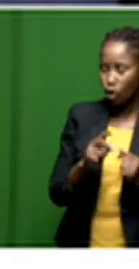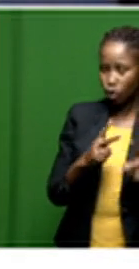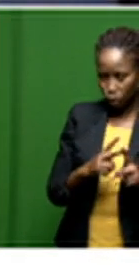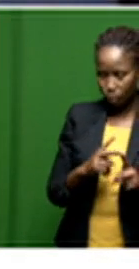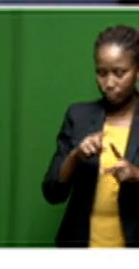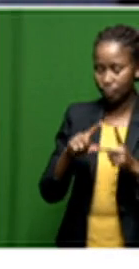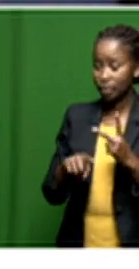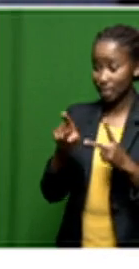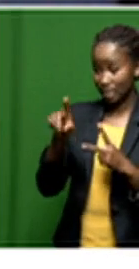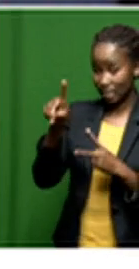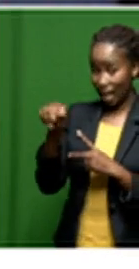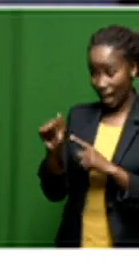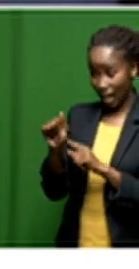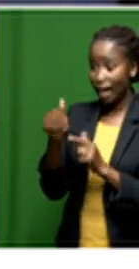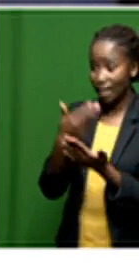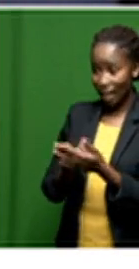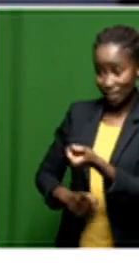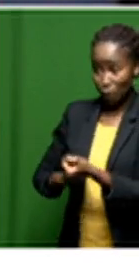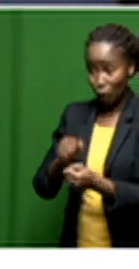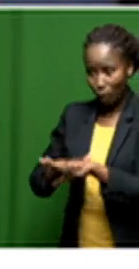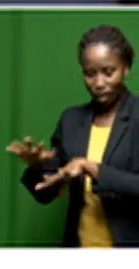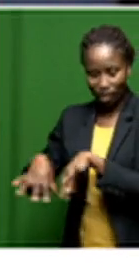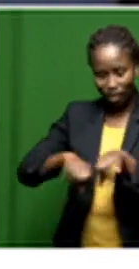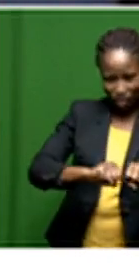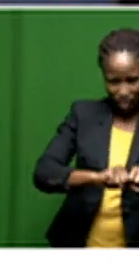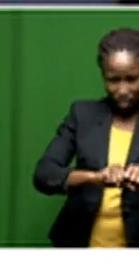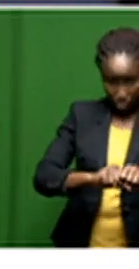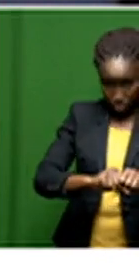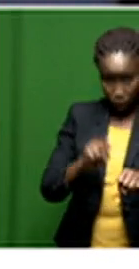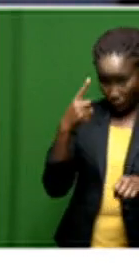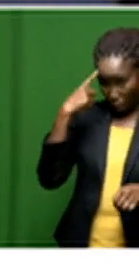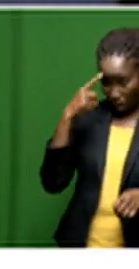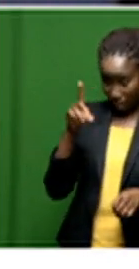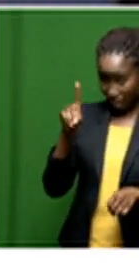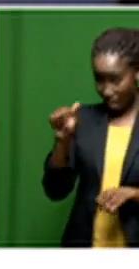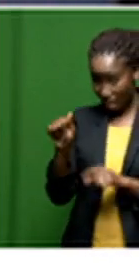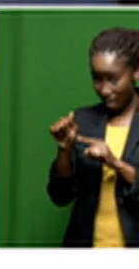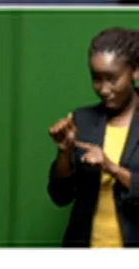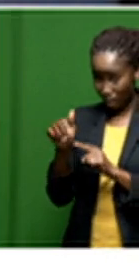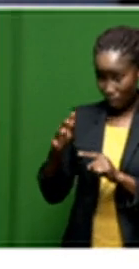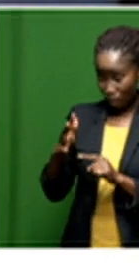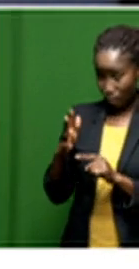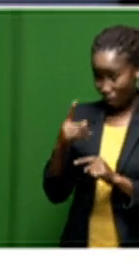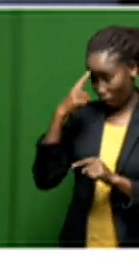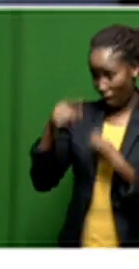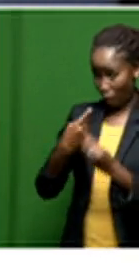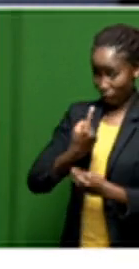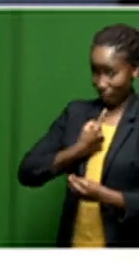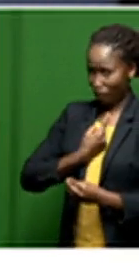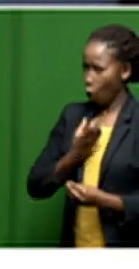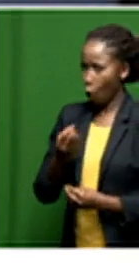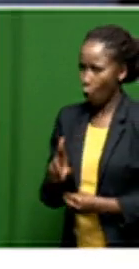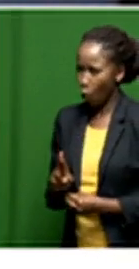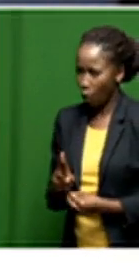DA, more support in those municipalities, obviously. Do you think the DA is looking out for itself or the actual constitution